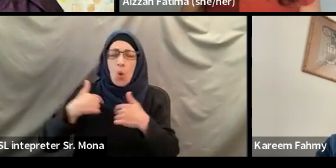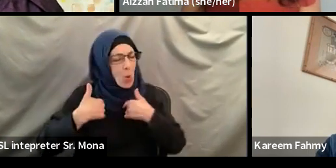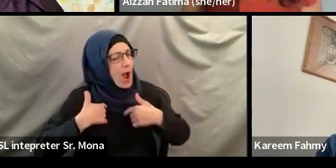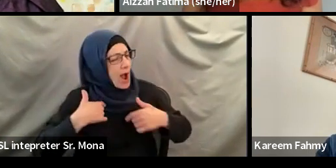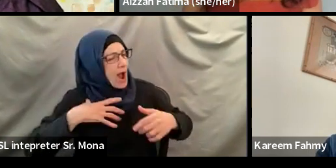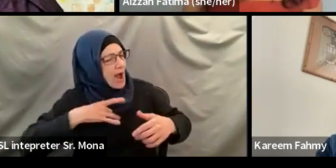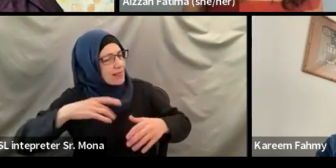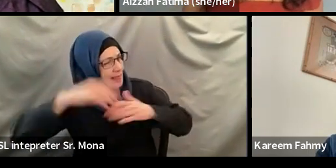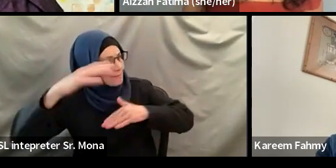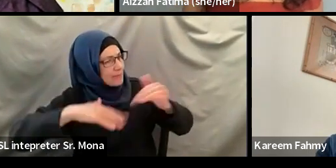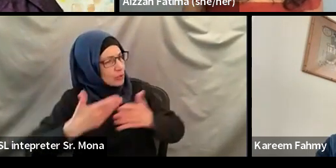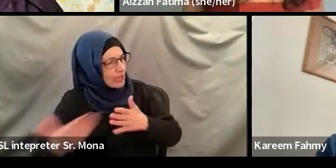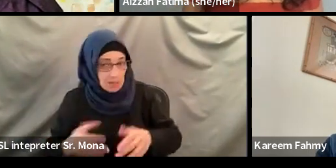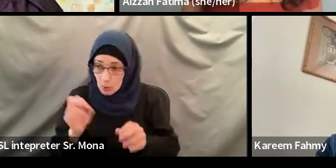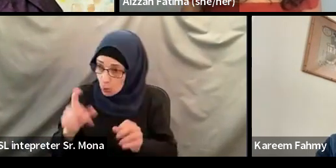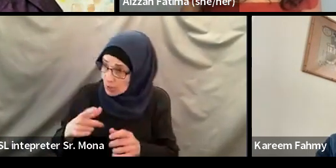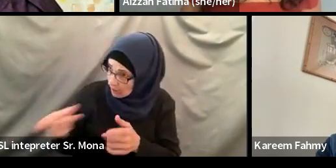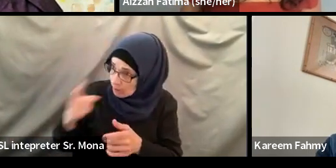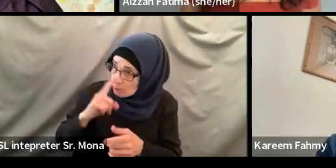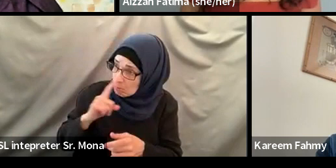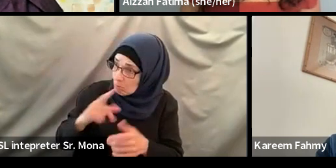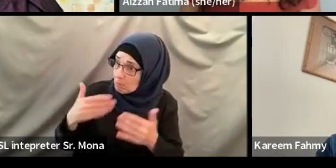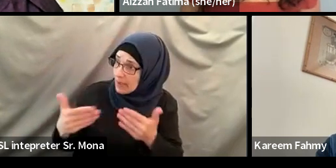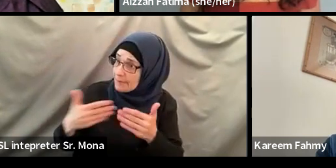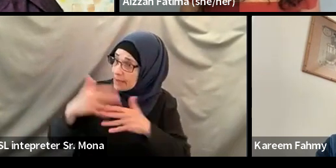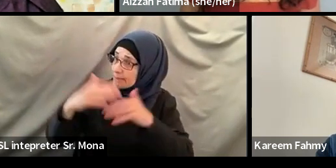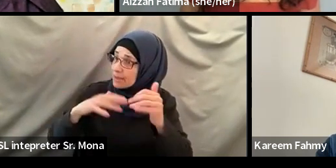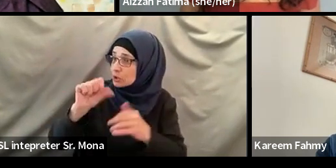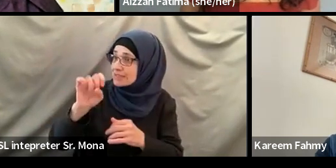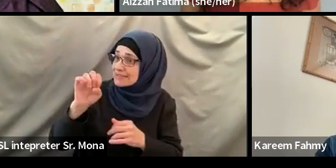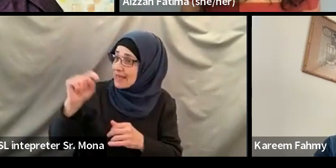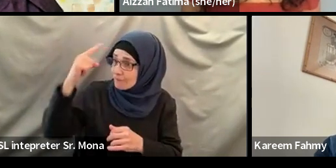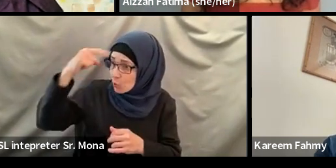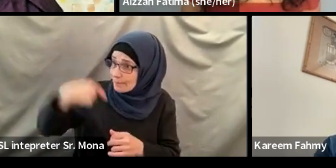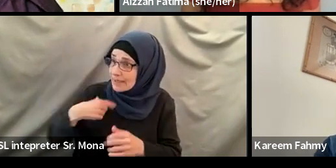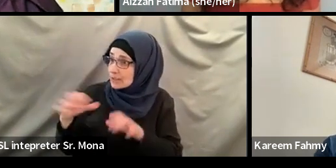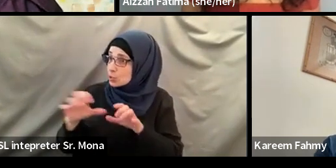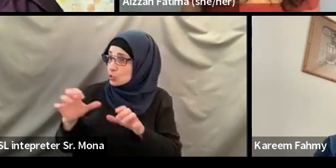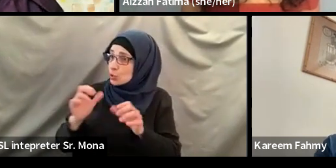you consider building a set for me, like to do like a show? And so